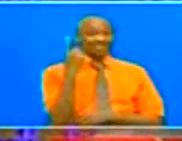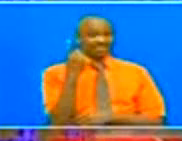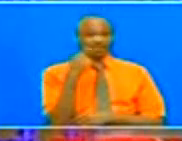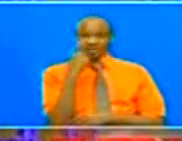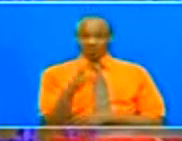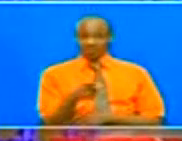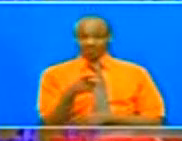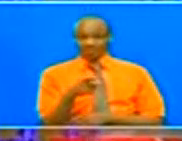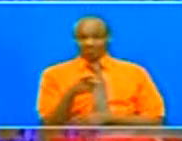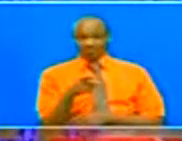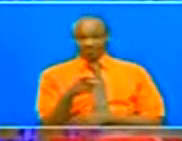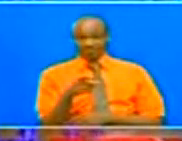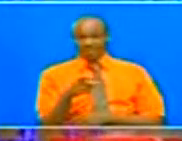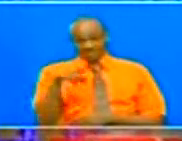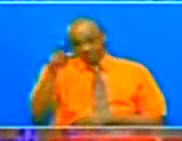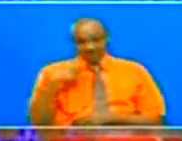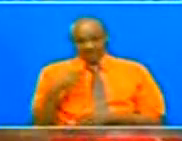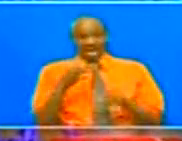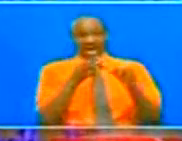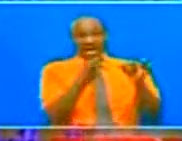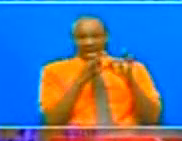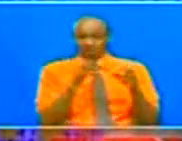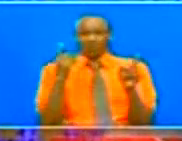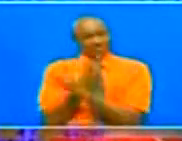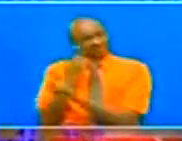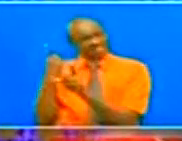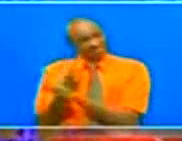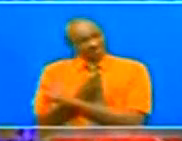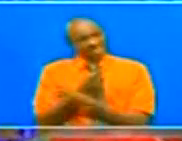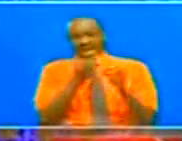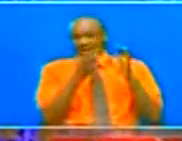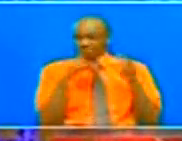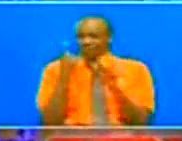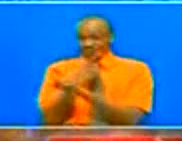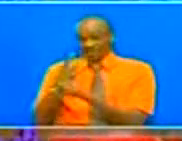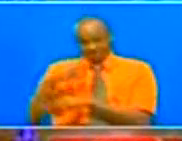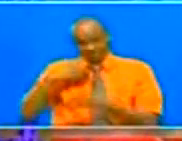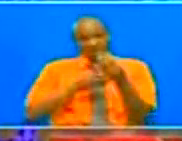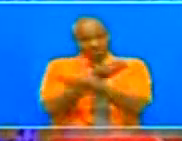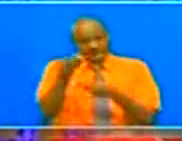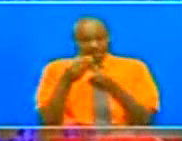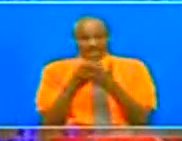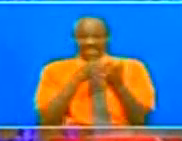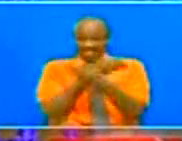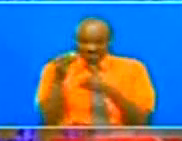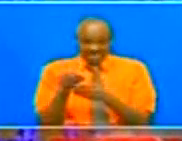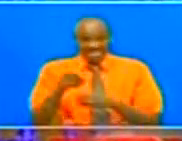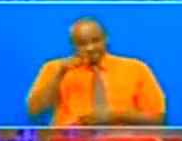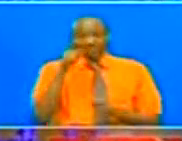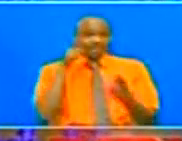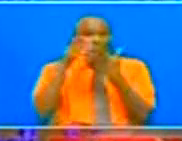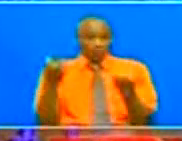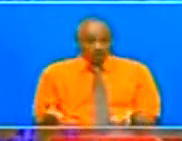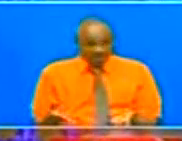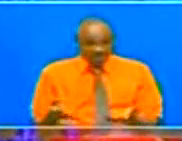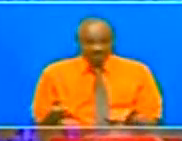you know, froze 80-something accounts. Hawalas. You know, closed down hawalas, saying that the aim is to staff, you know, Al-Shabaab out